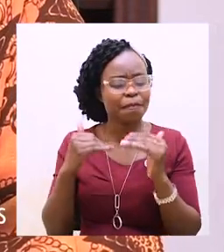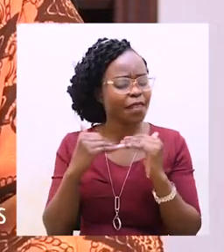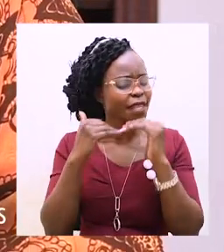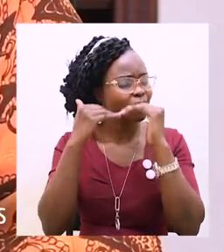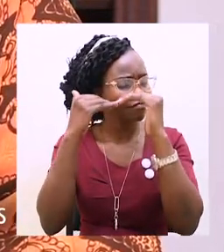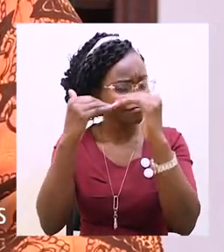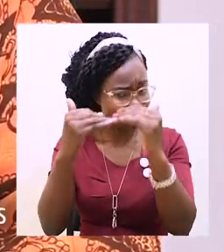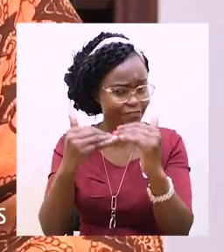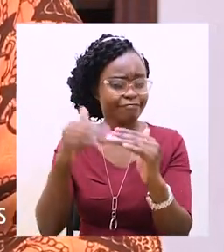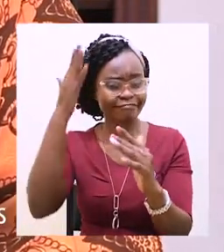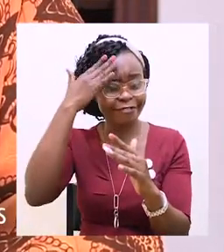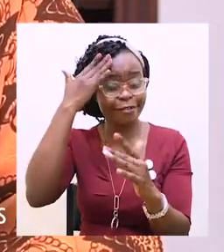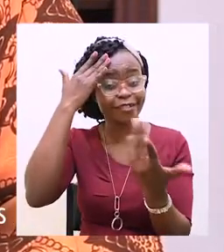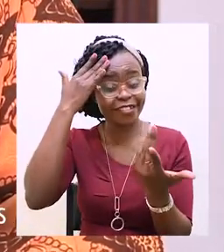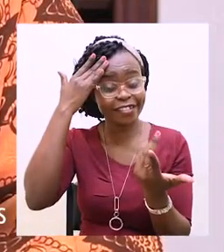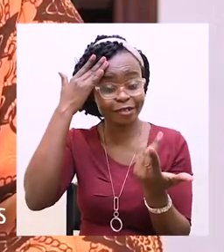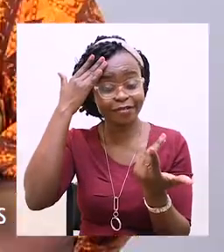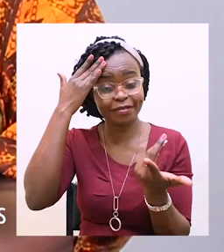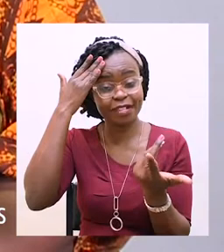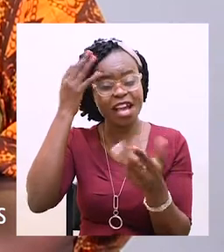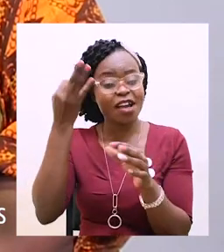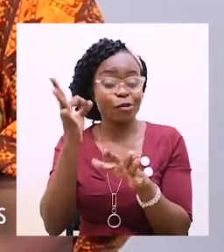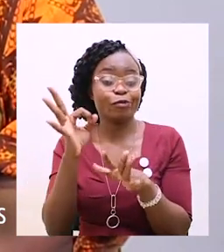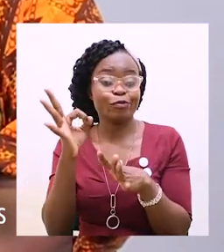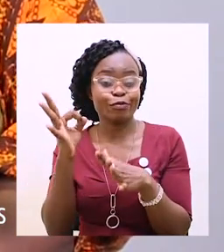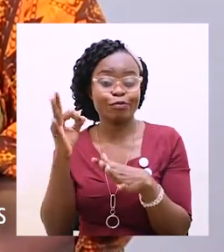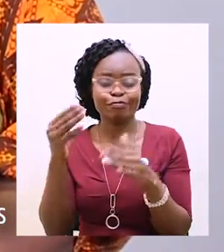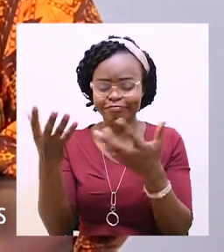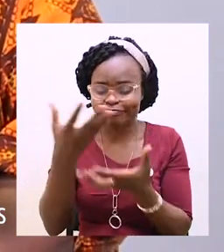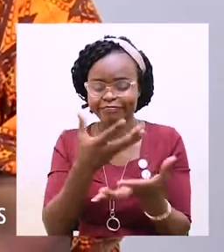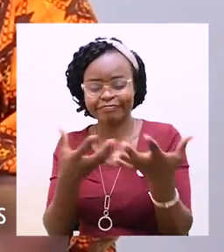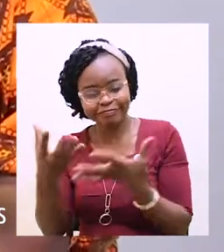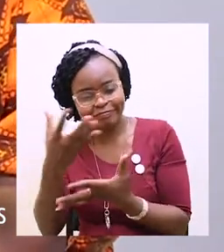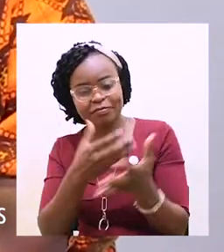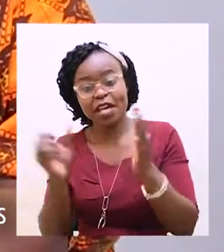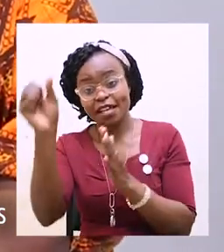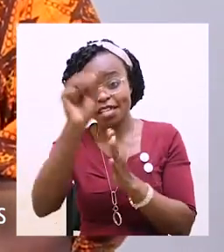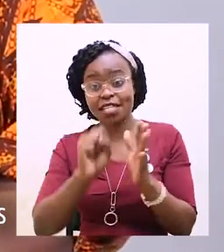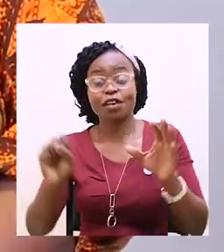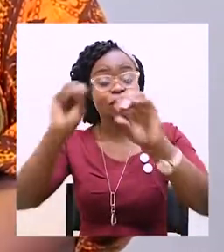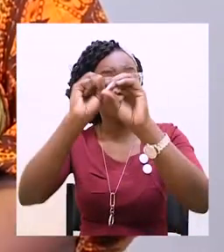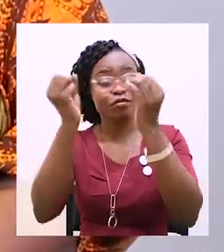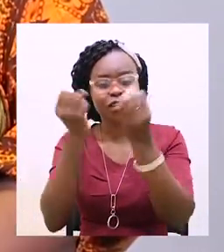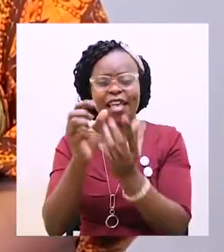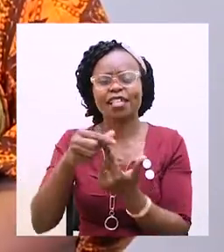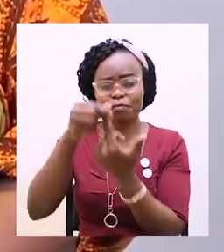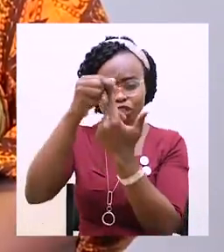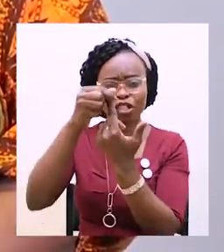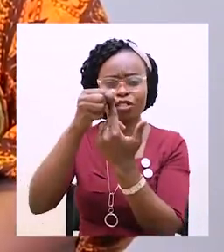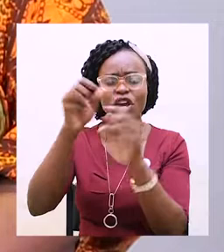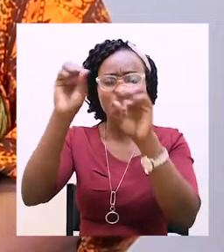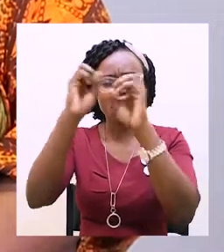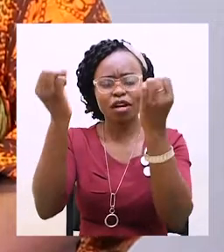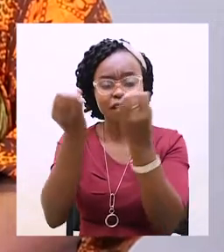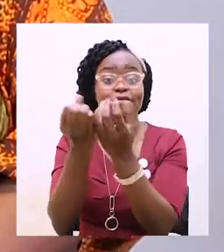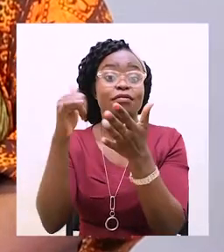increasingly there is recognition of engaging Southern organizations, especially